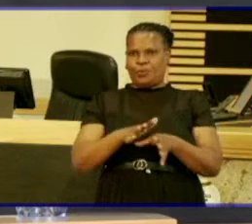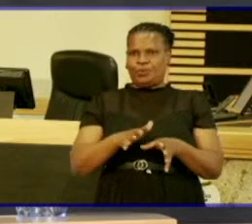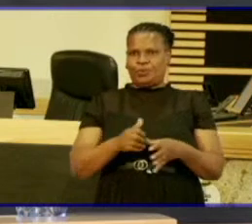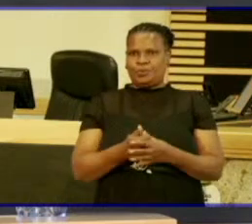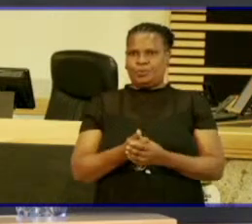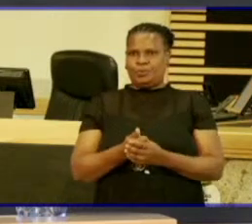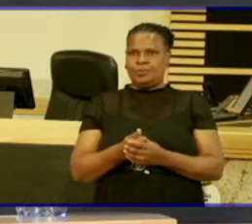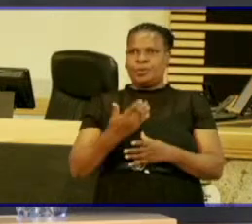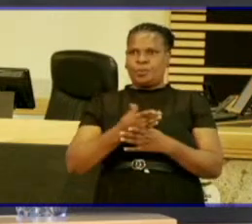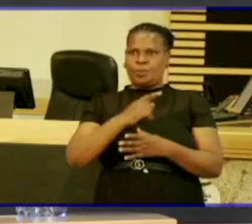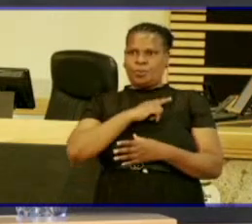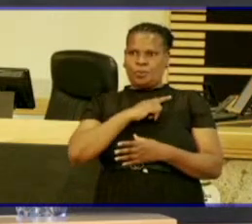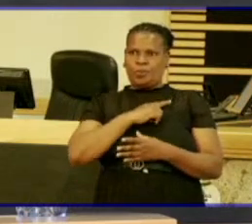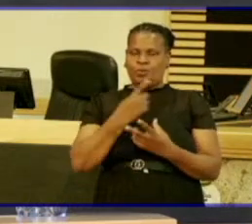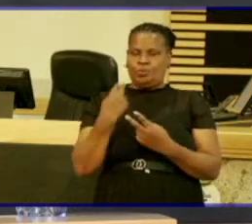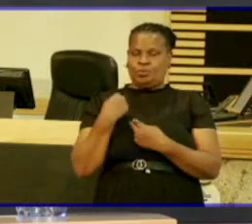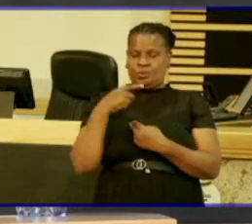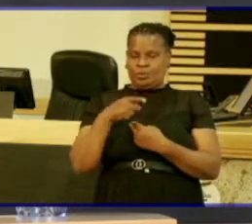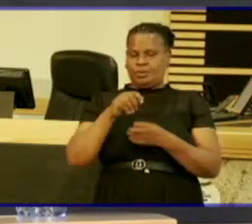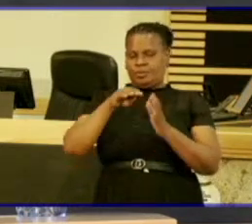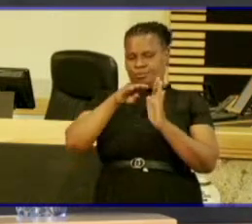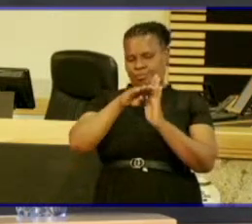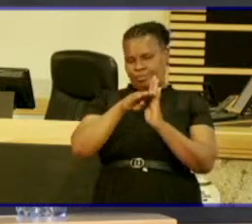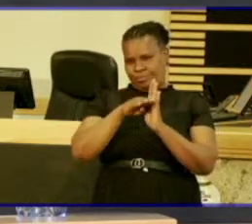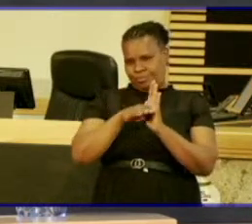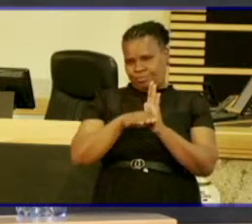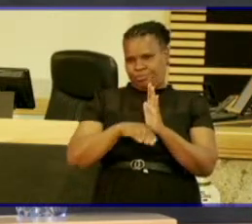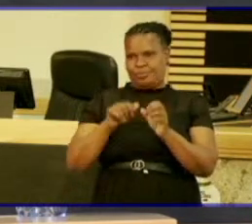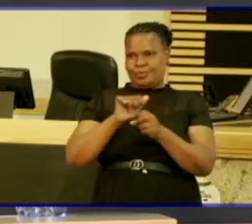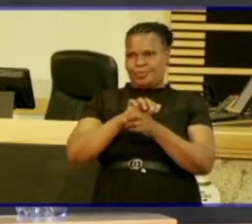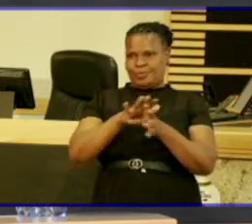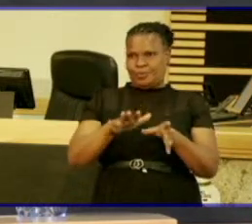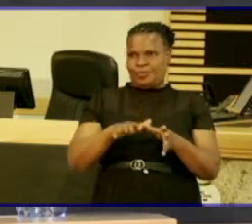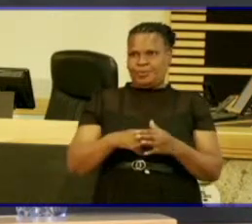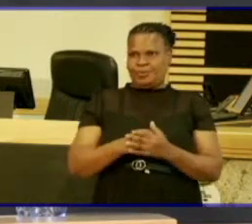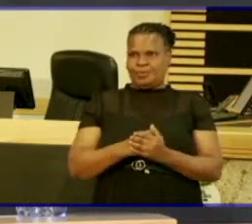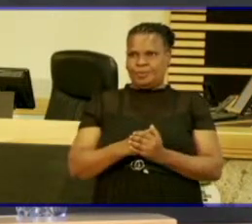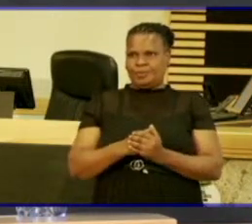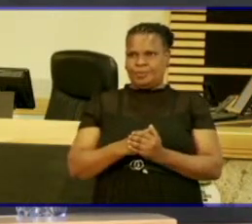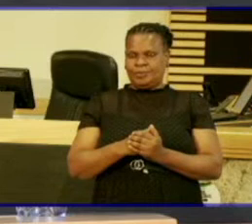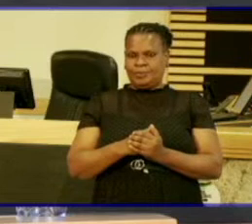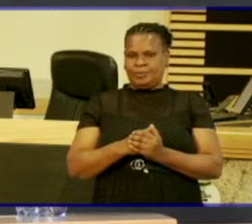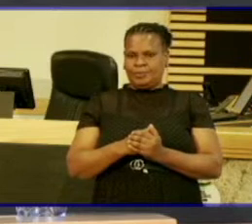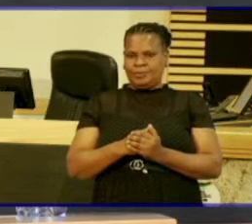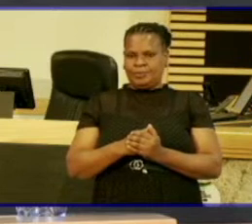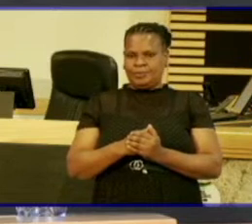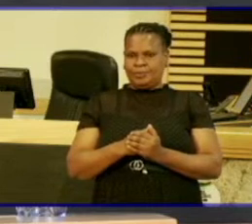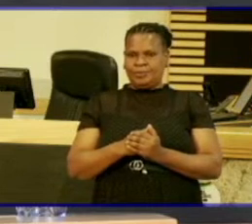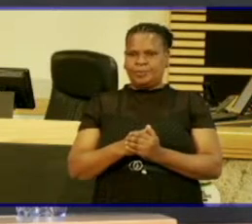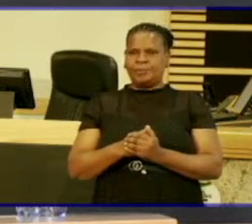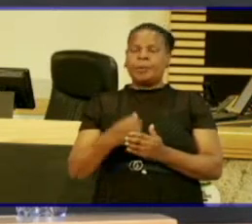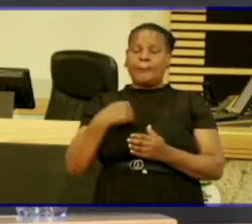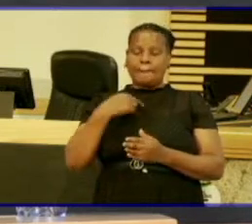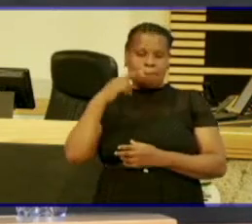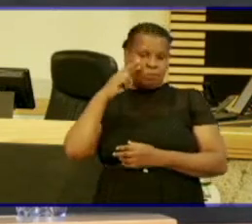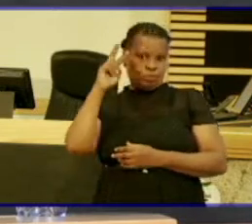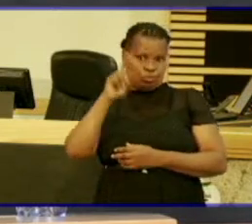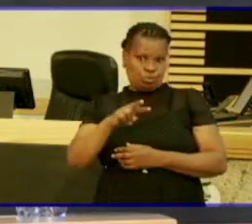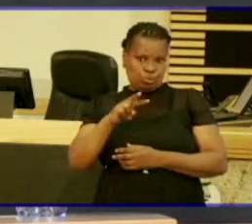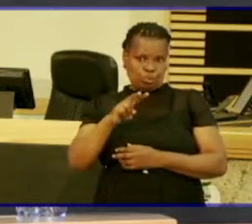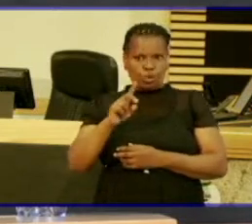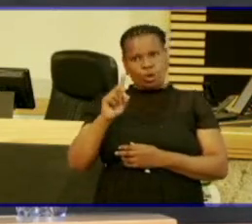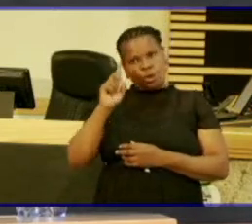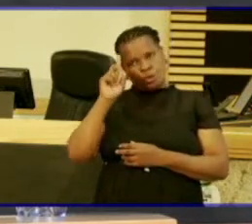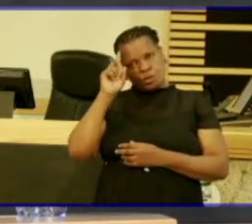reduce COVID-19-related deaths. It is also during this period that we saw the emergence of the Nelson Mandela